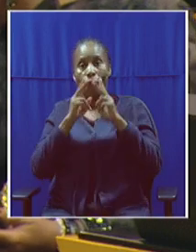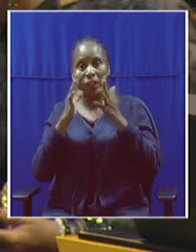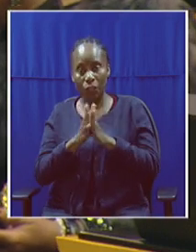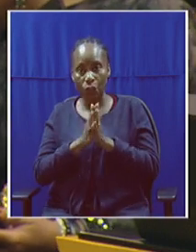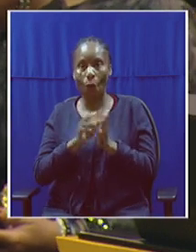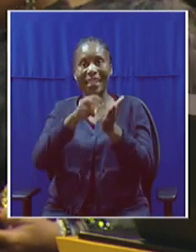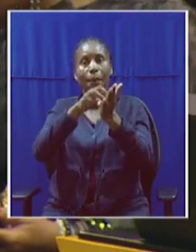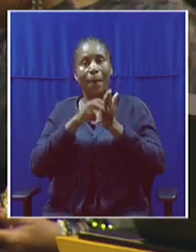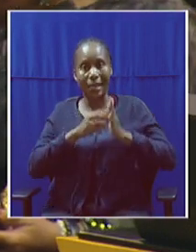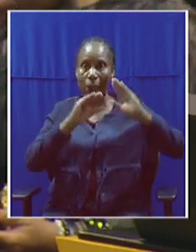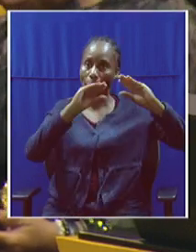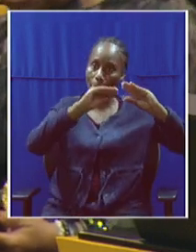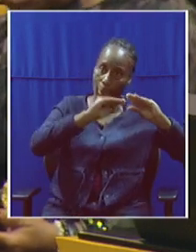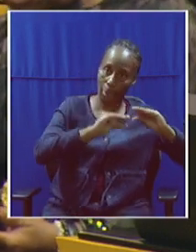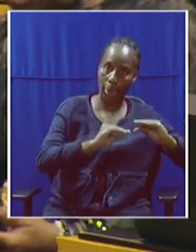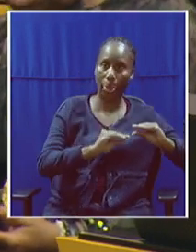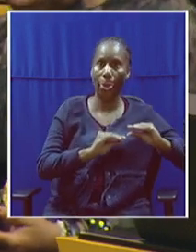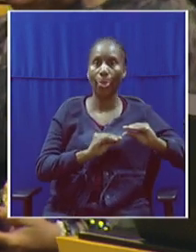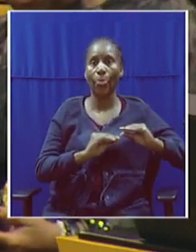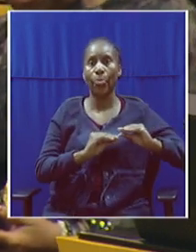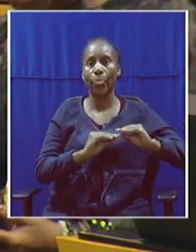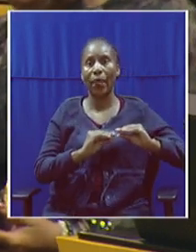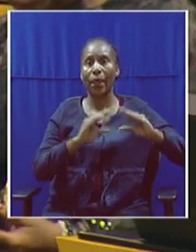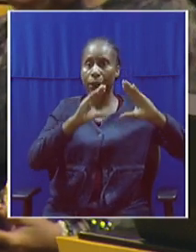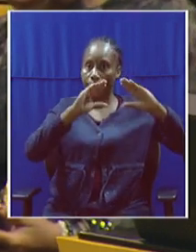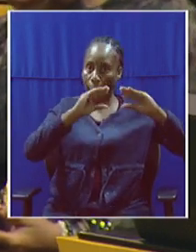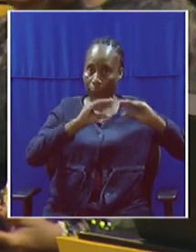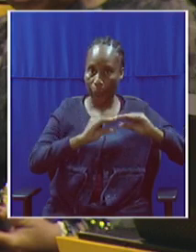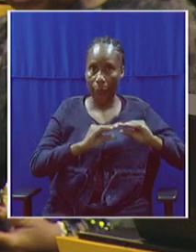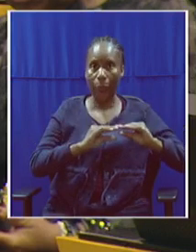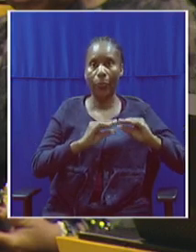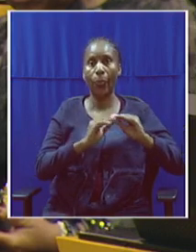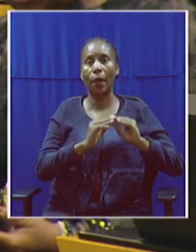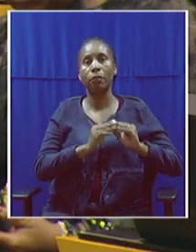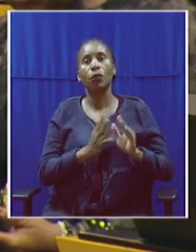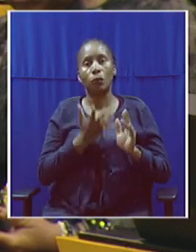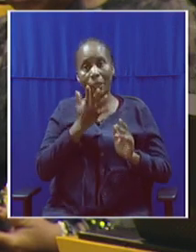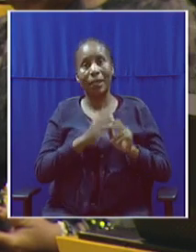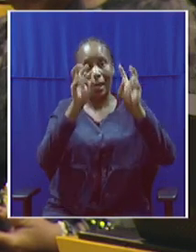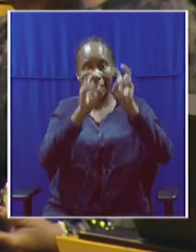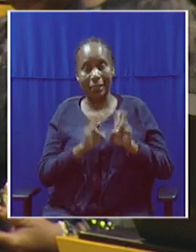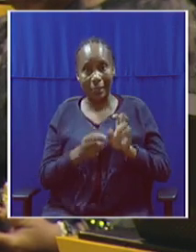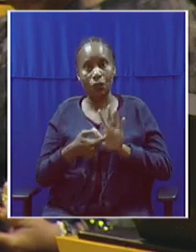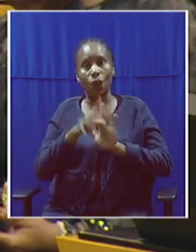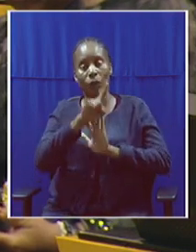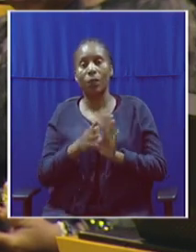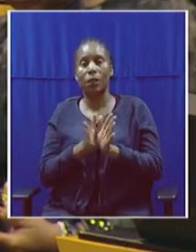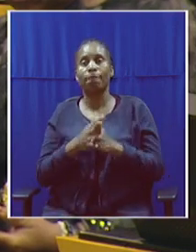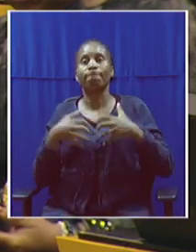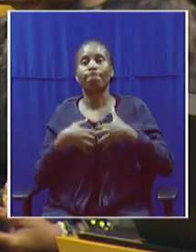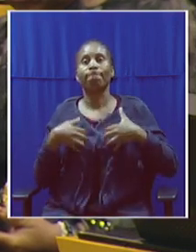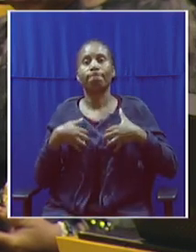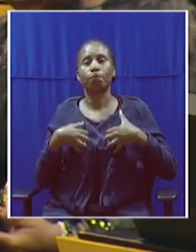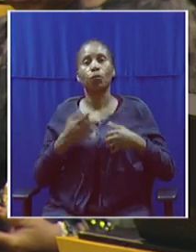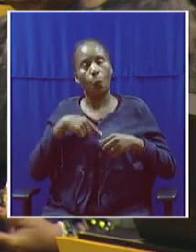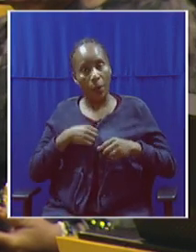that is a positive development it's not decline in demand of electricity it is a sign of deindustrialization so we're dealing